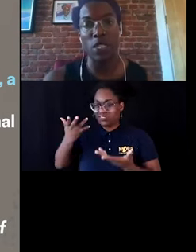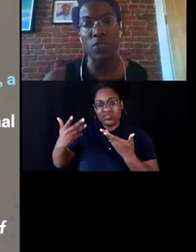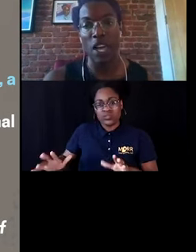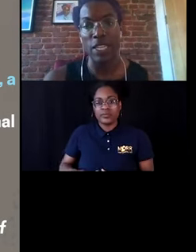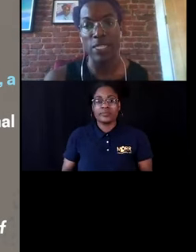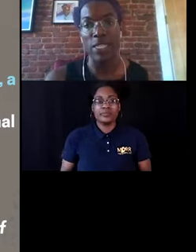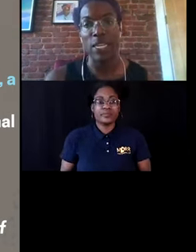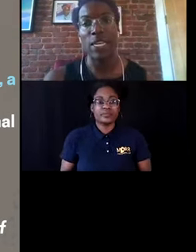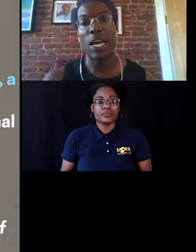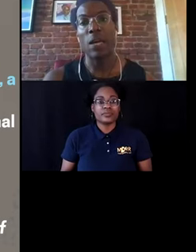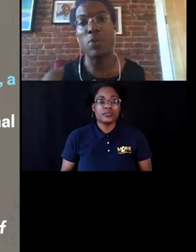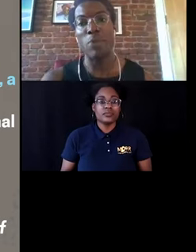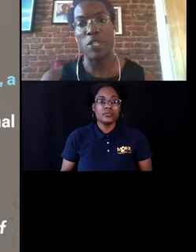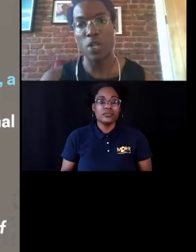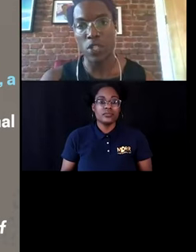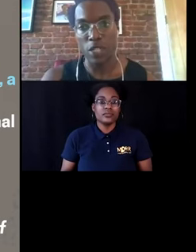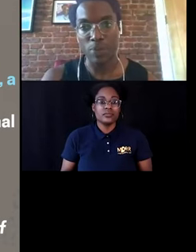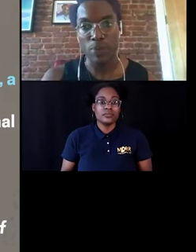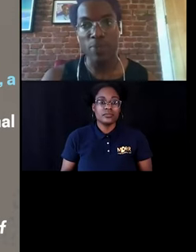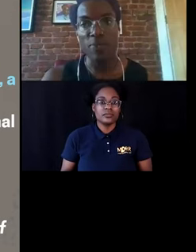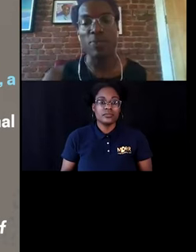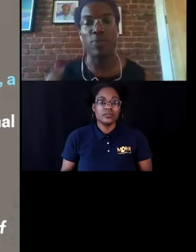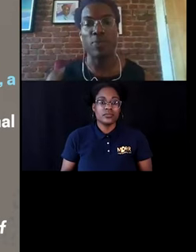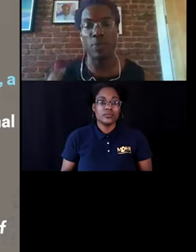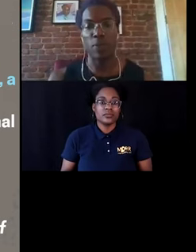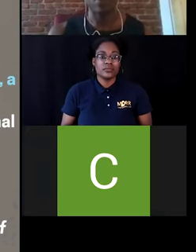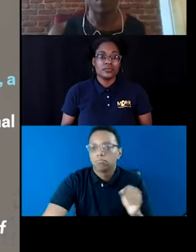Africa, where she defines rematriation.